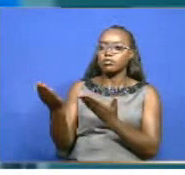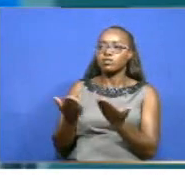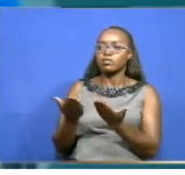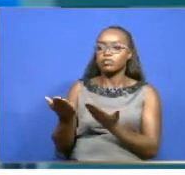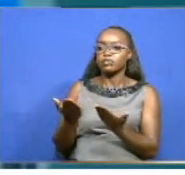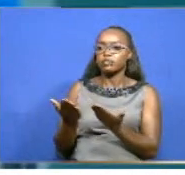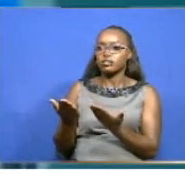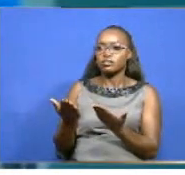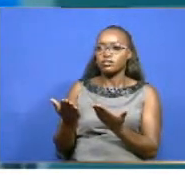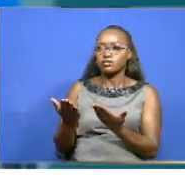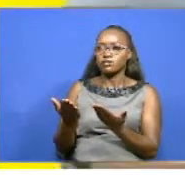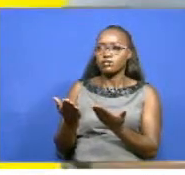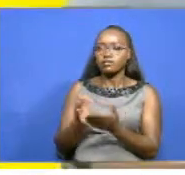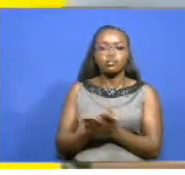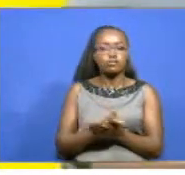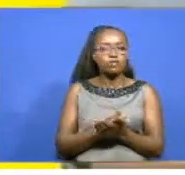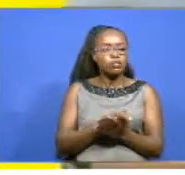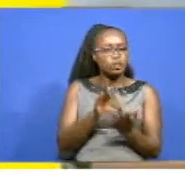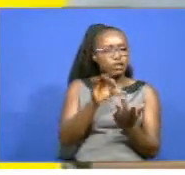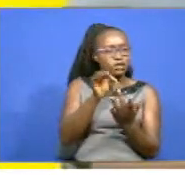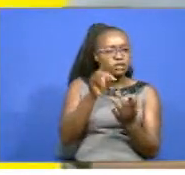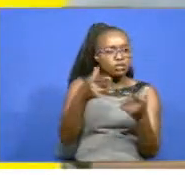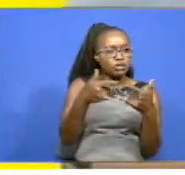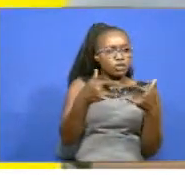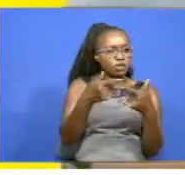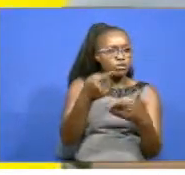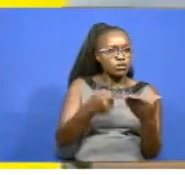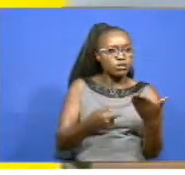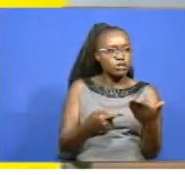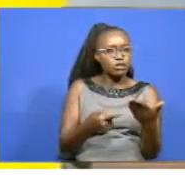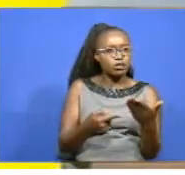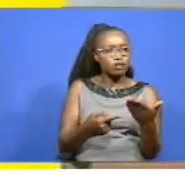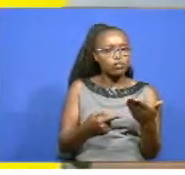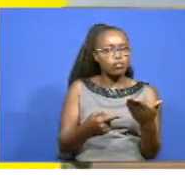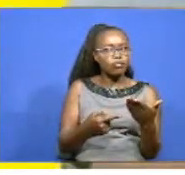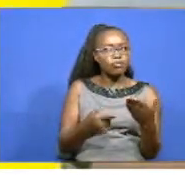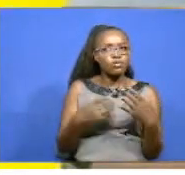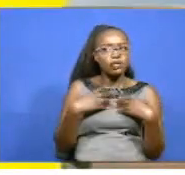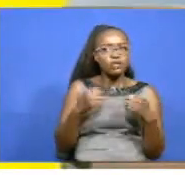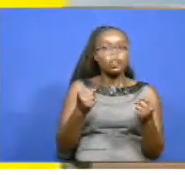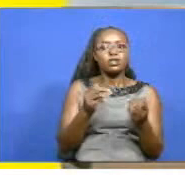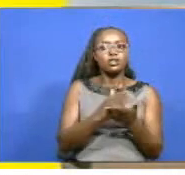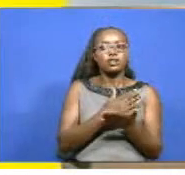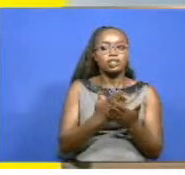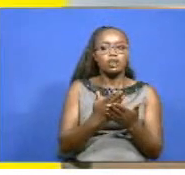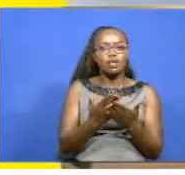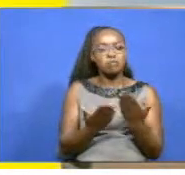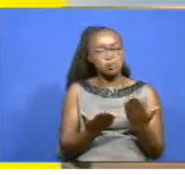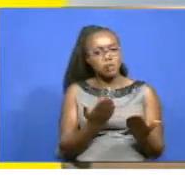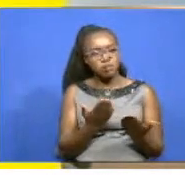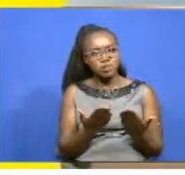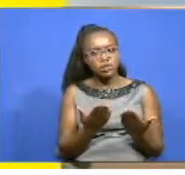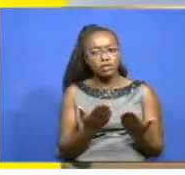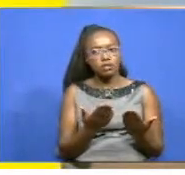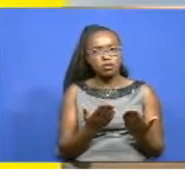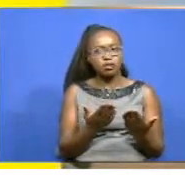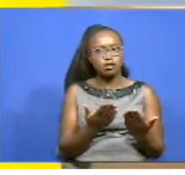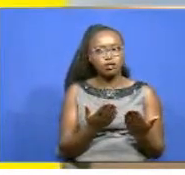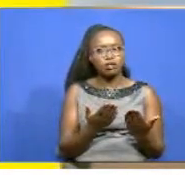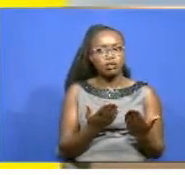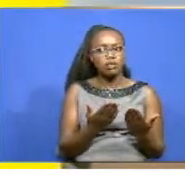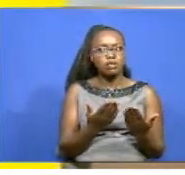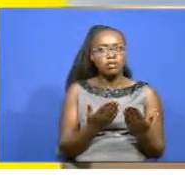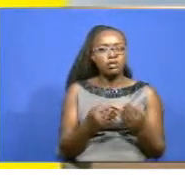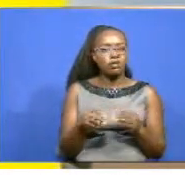that. What are the specific gaps in our health sector that probably would, you know, put us at a